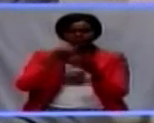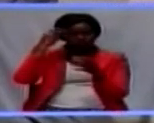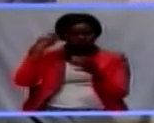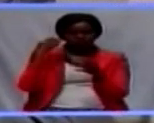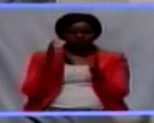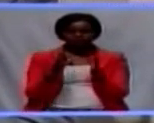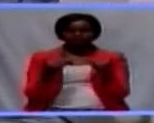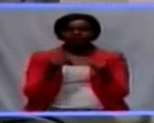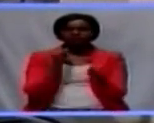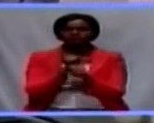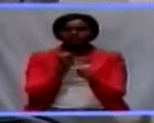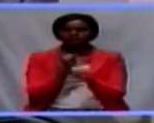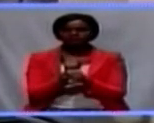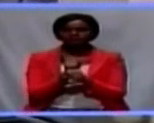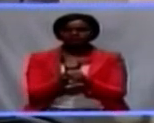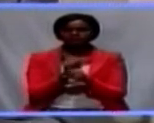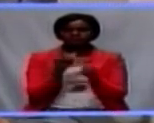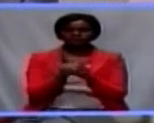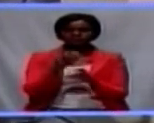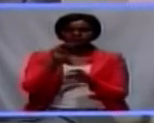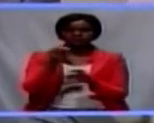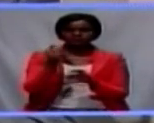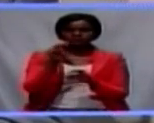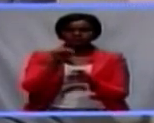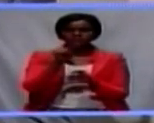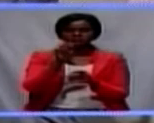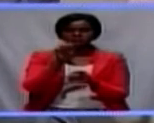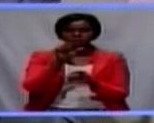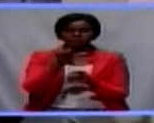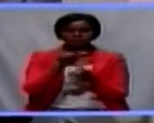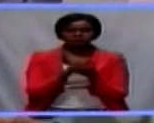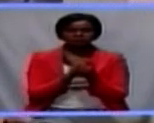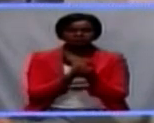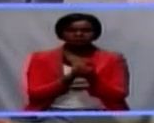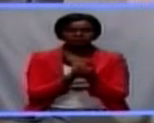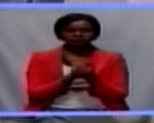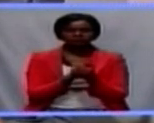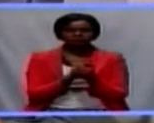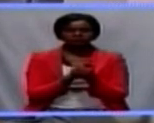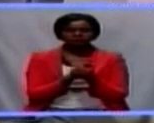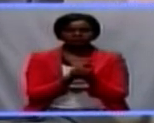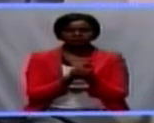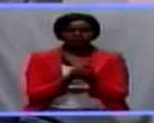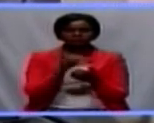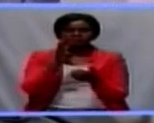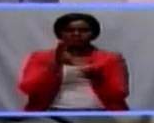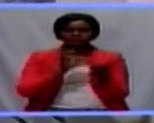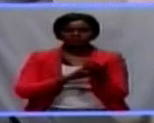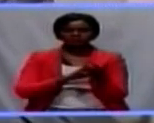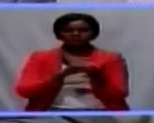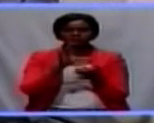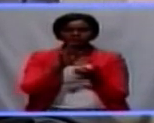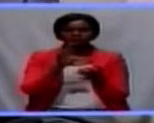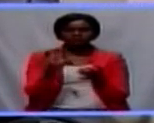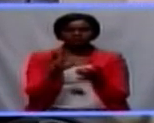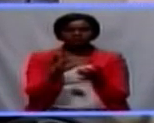this manually. I can give you an example. We received 4,800 applications. So far, we have only